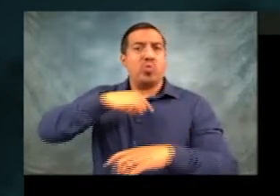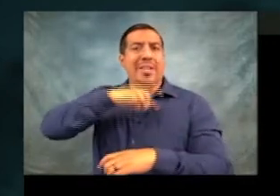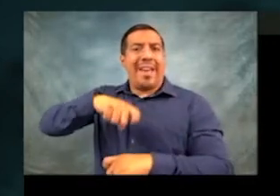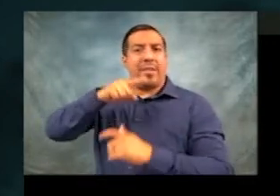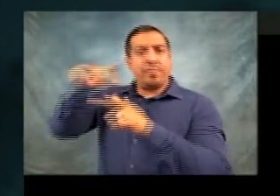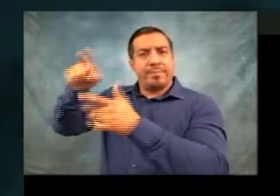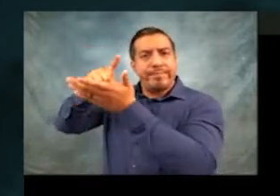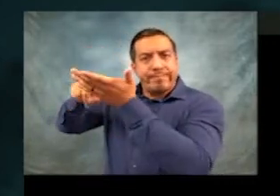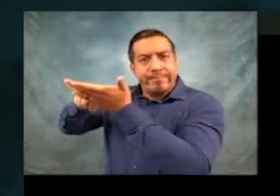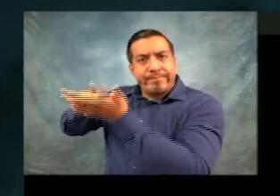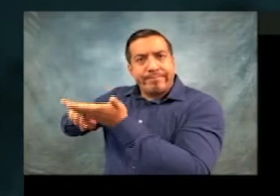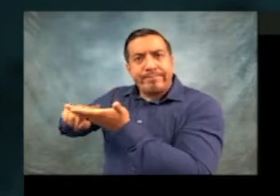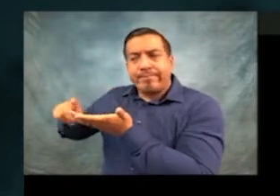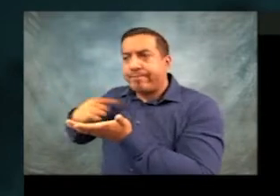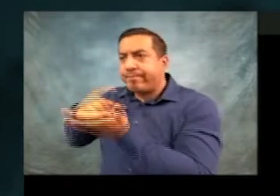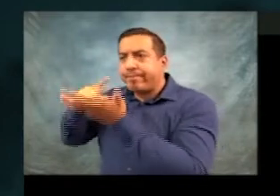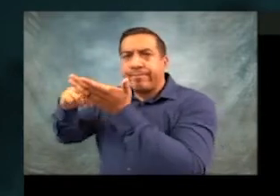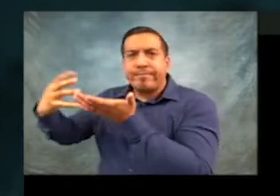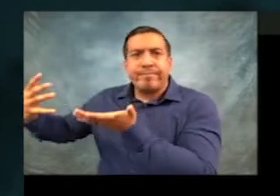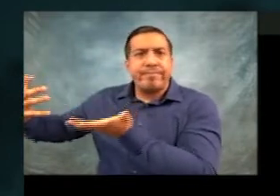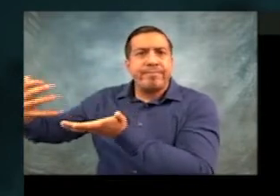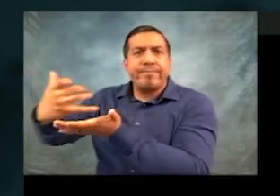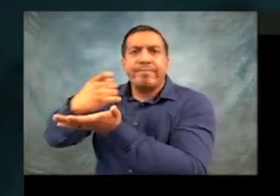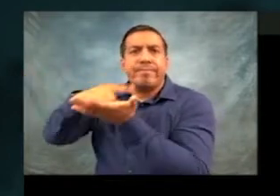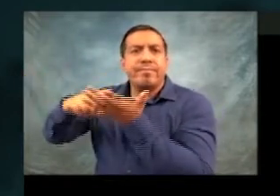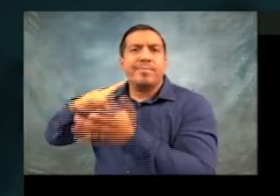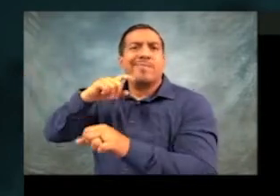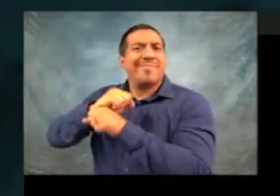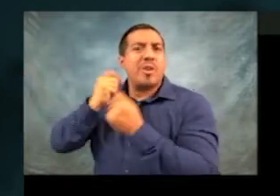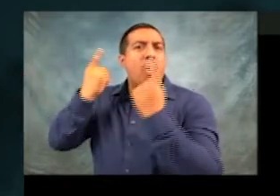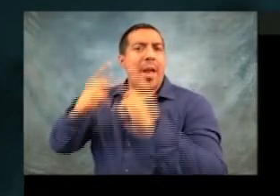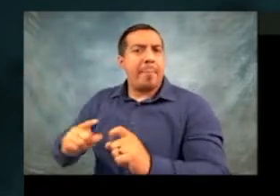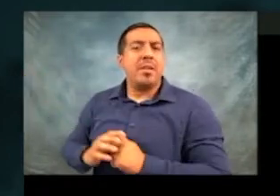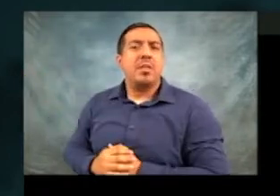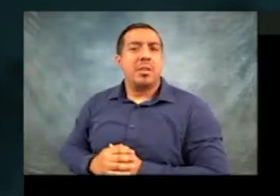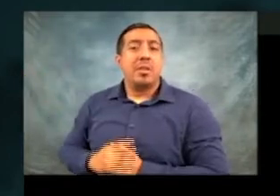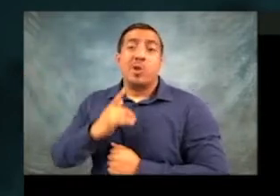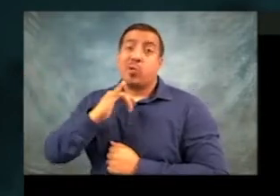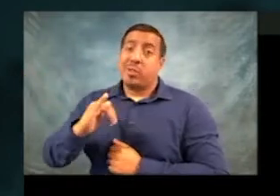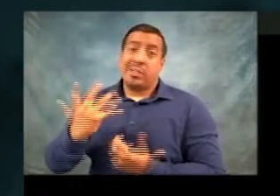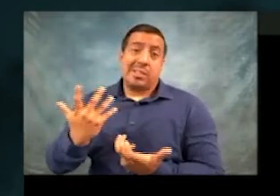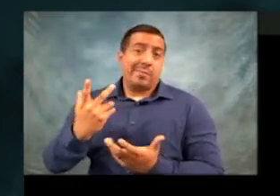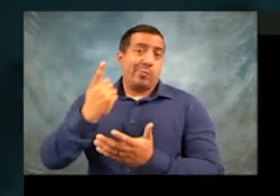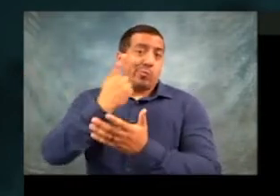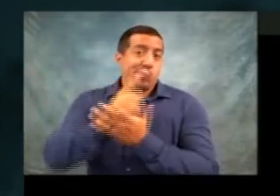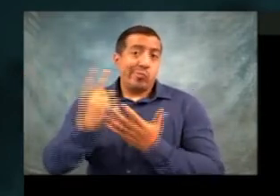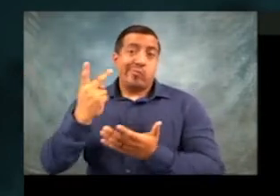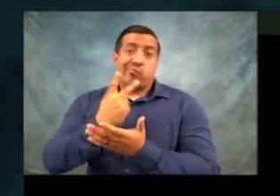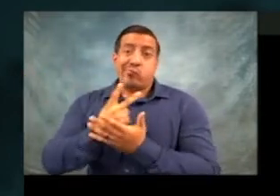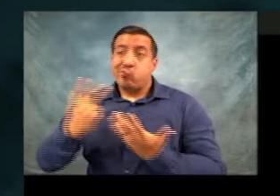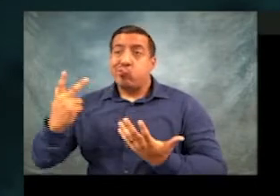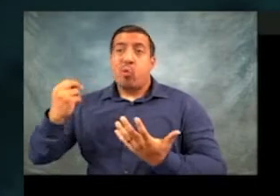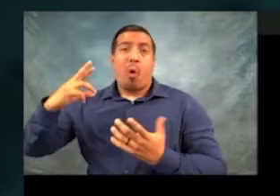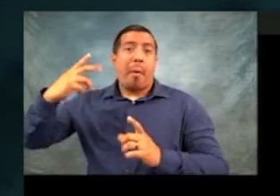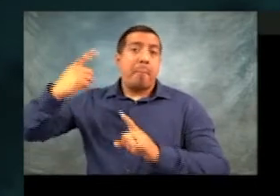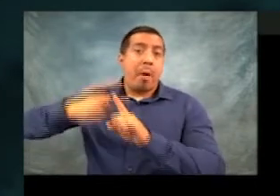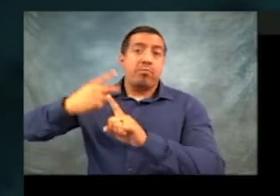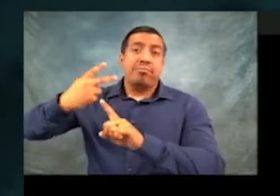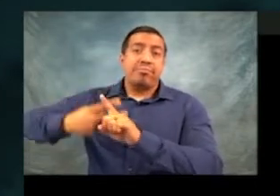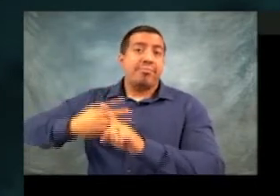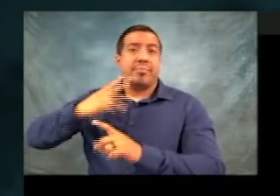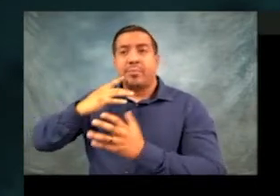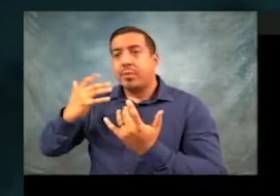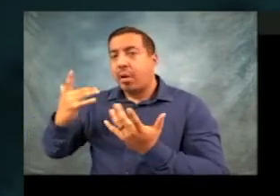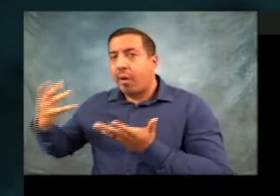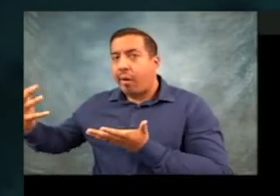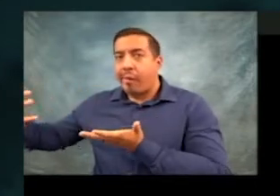forensics to figure out what actually happened. That generally takes weeks to months. So this